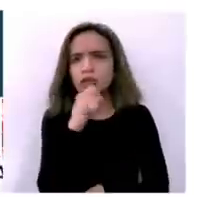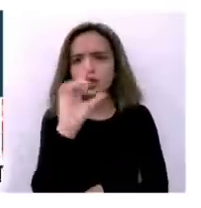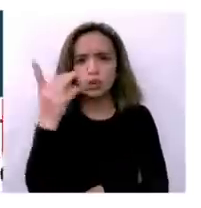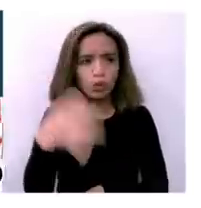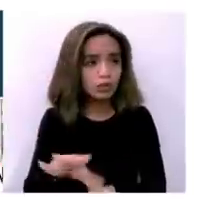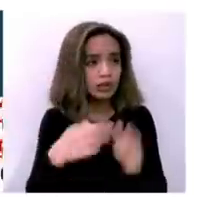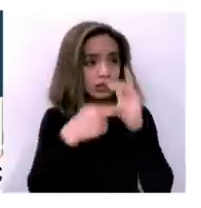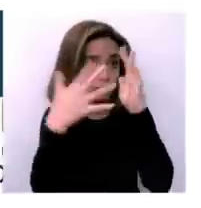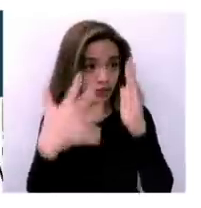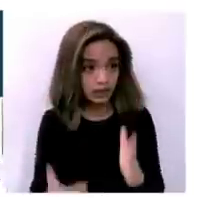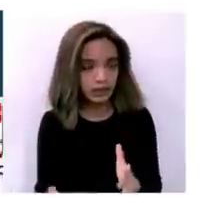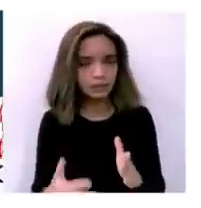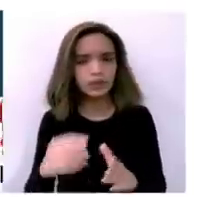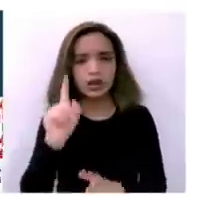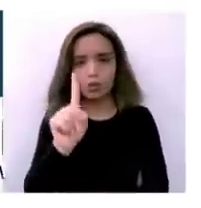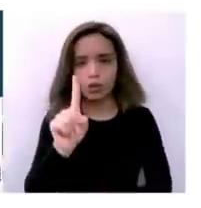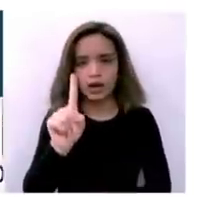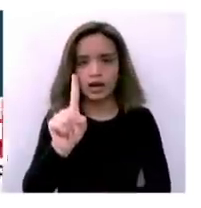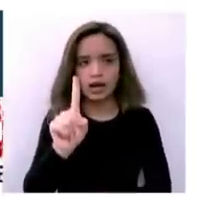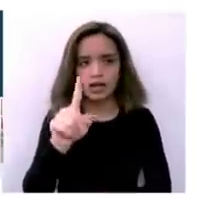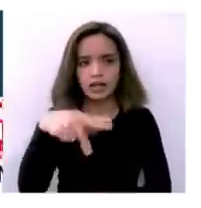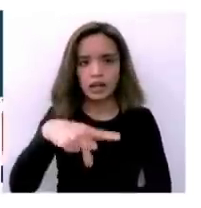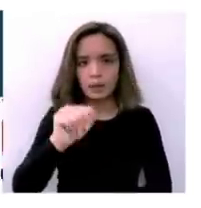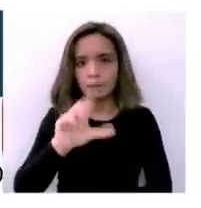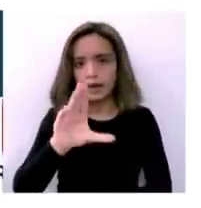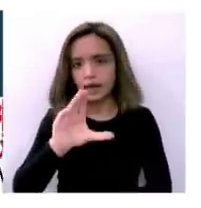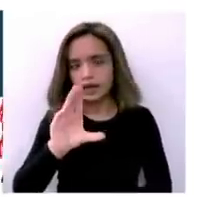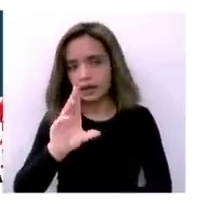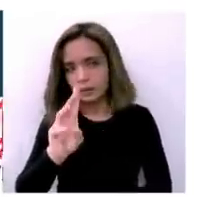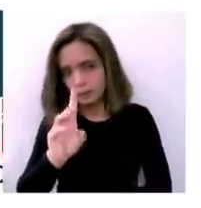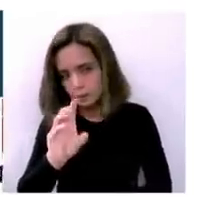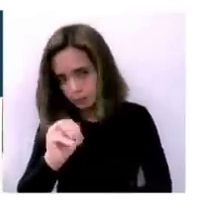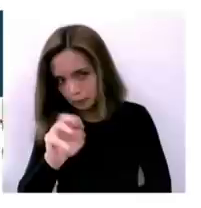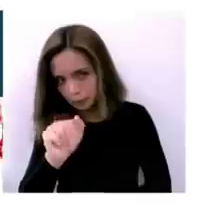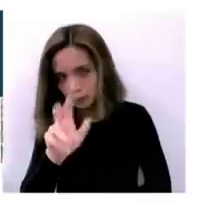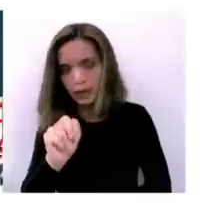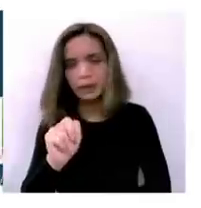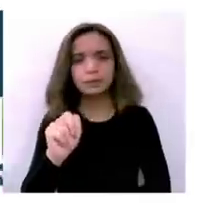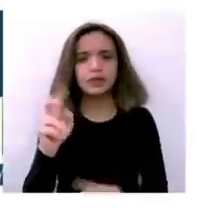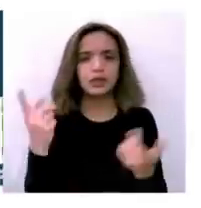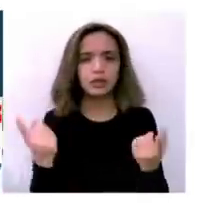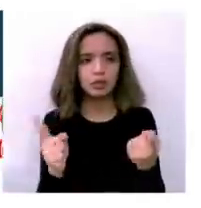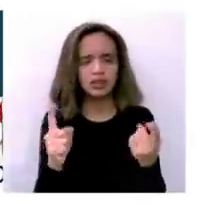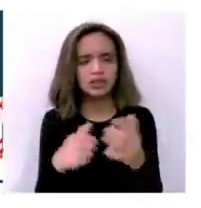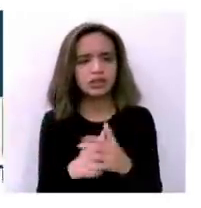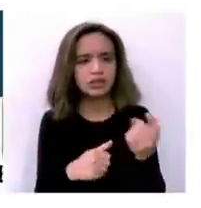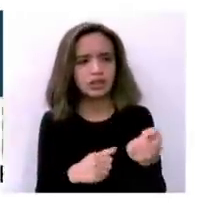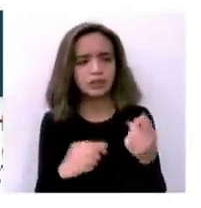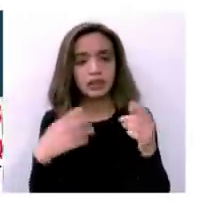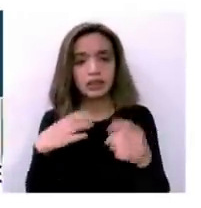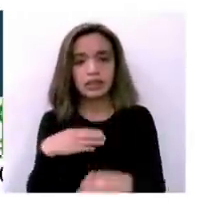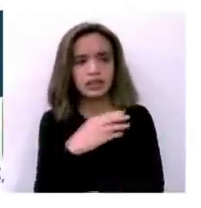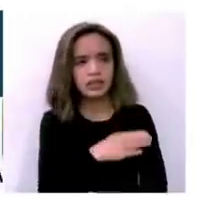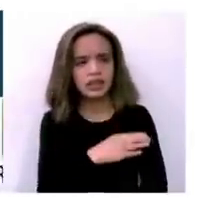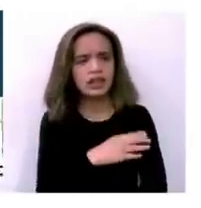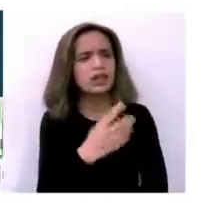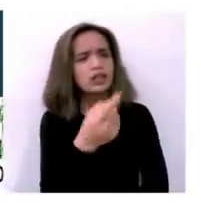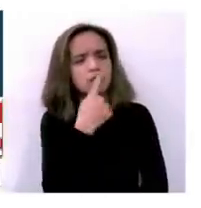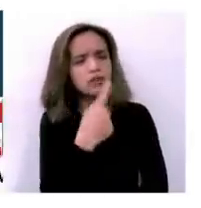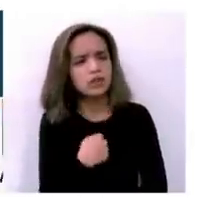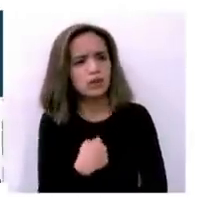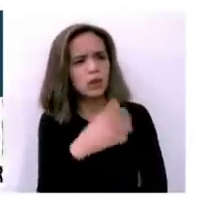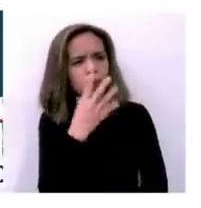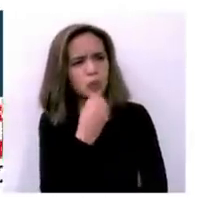representative of One PAC Man, you're also president of the party list organization there at the House of Representatives. So tell us,